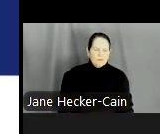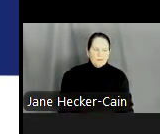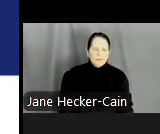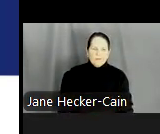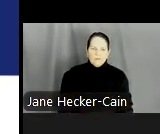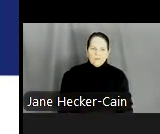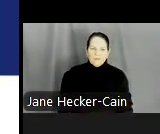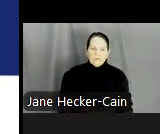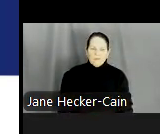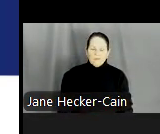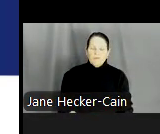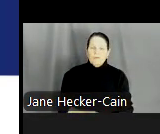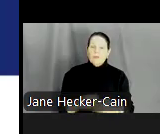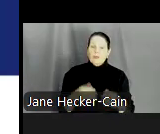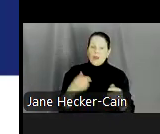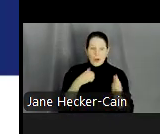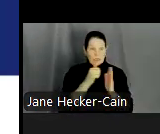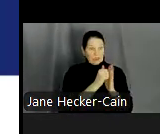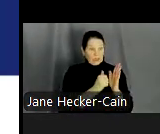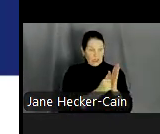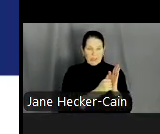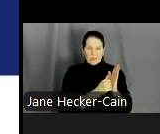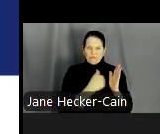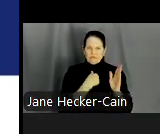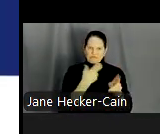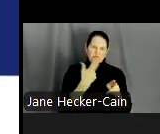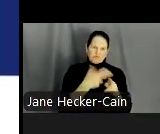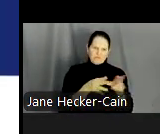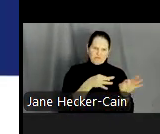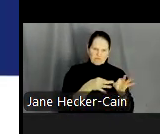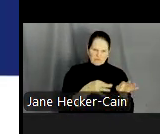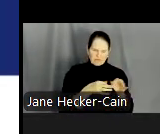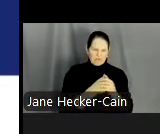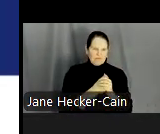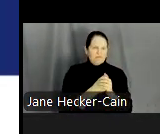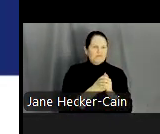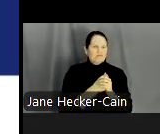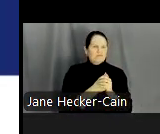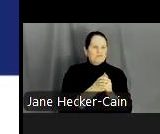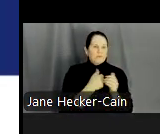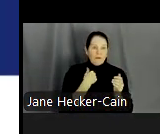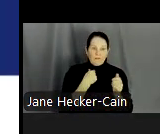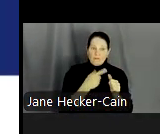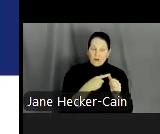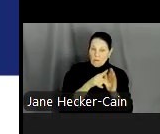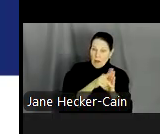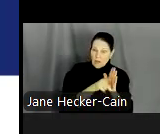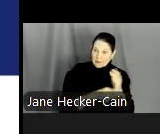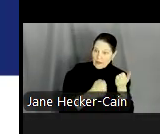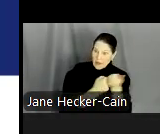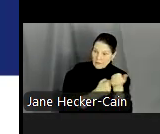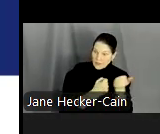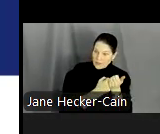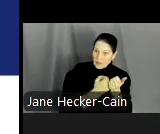And like I said, our agenda, I'll do a quick overview. We will have a policy and advocacy overview from